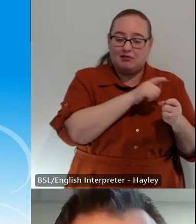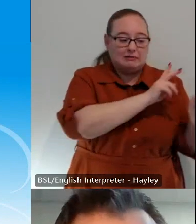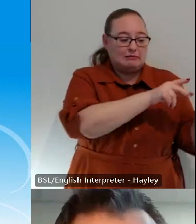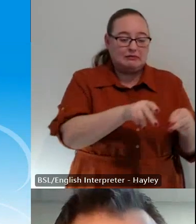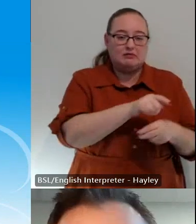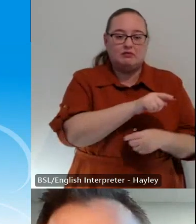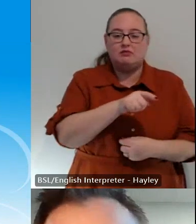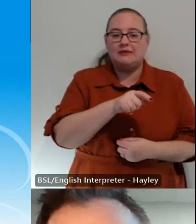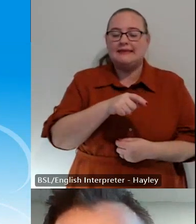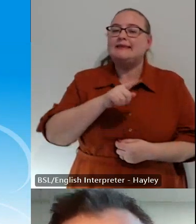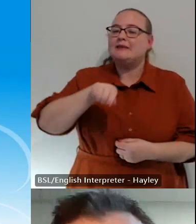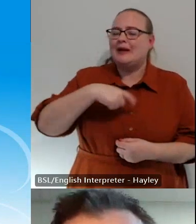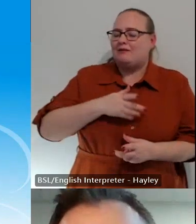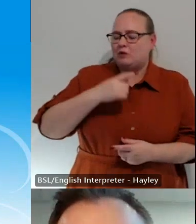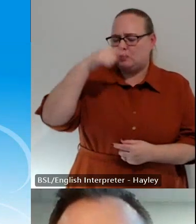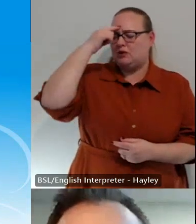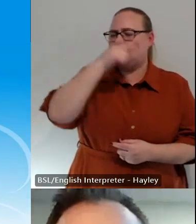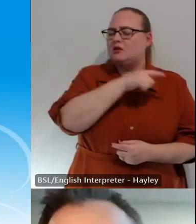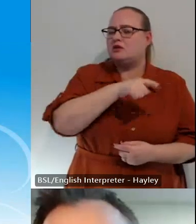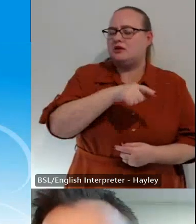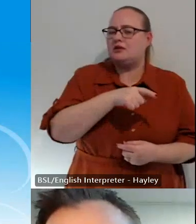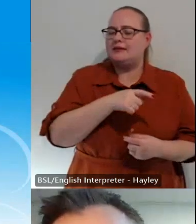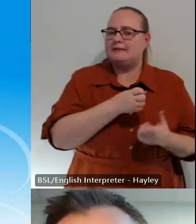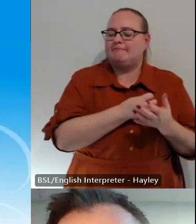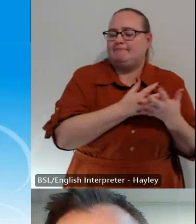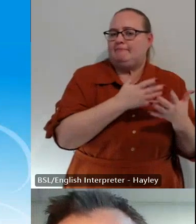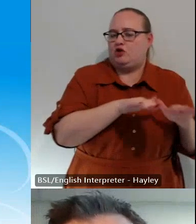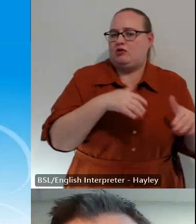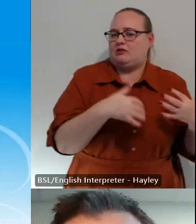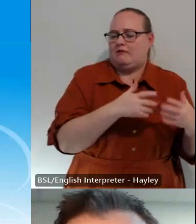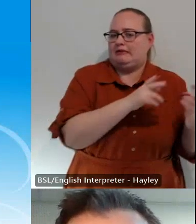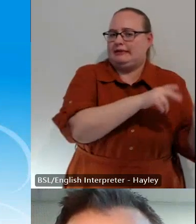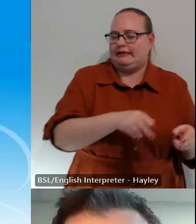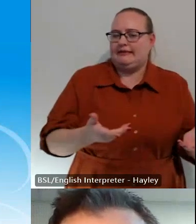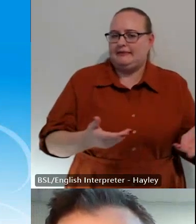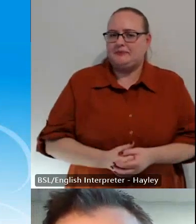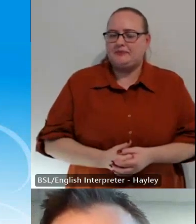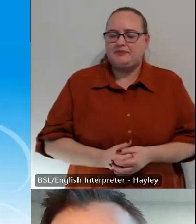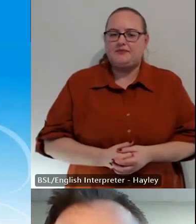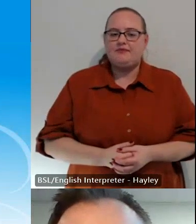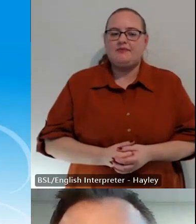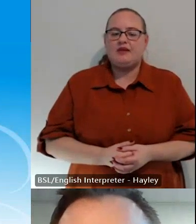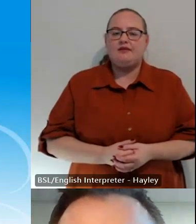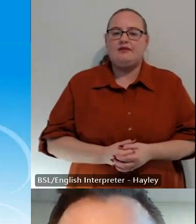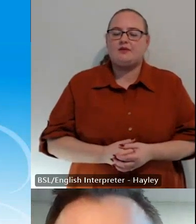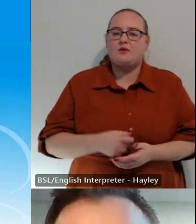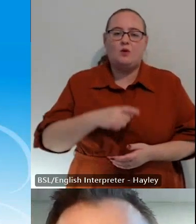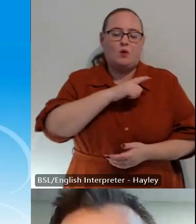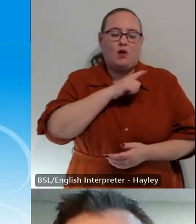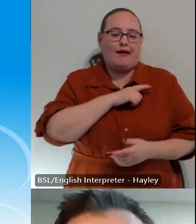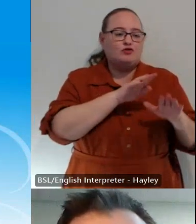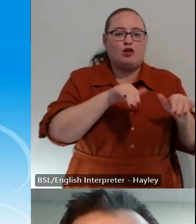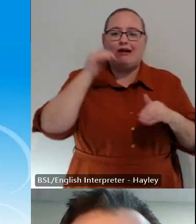about. And I've listed various different reasons why these differences are there in place. I can discuss those